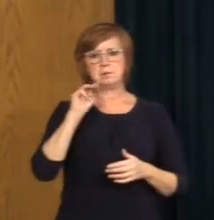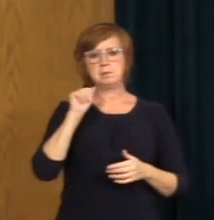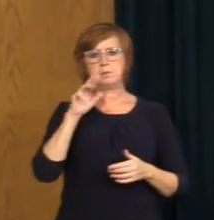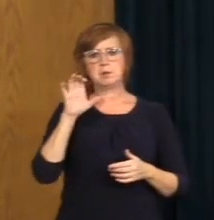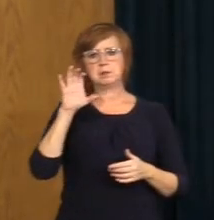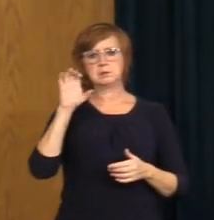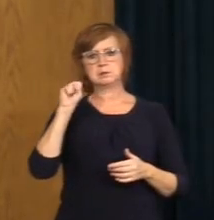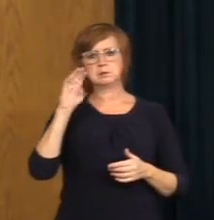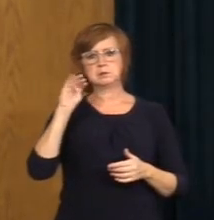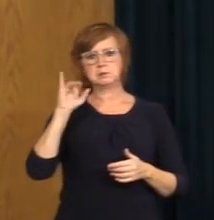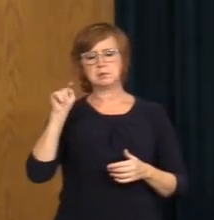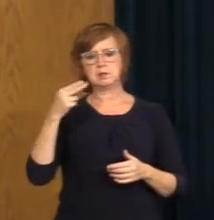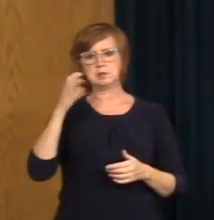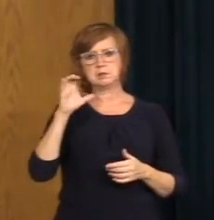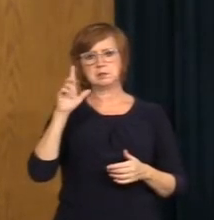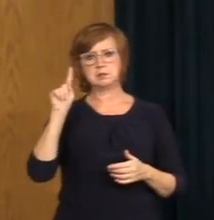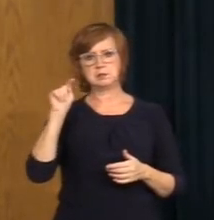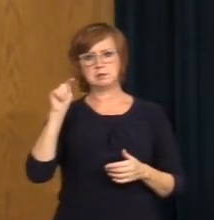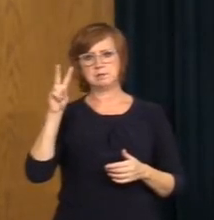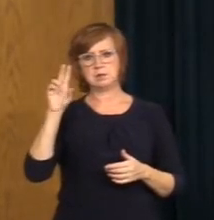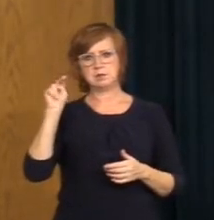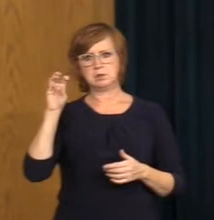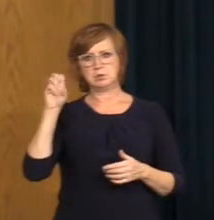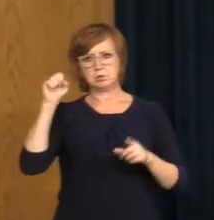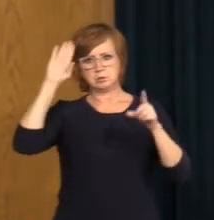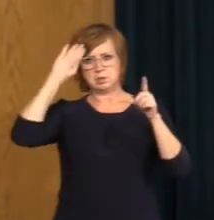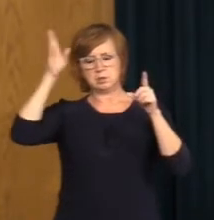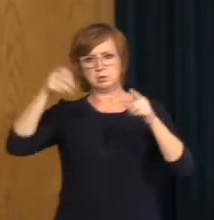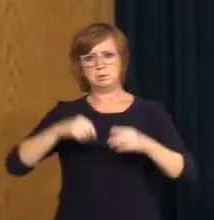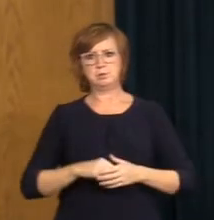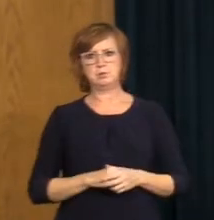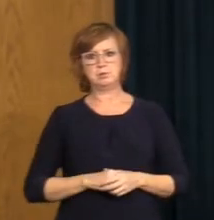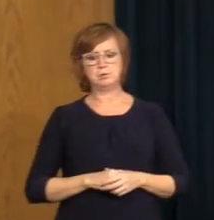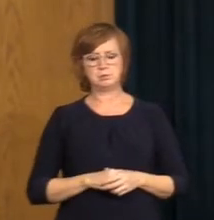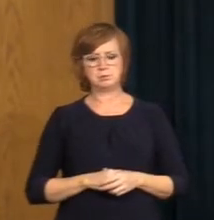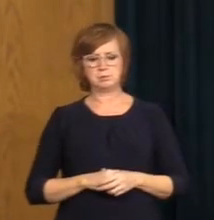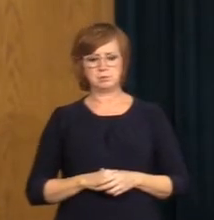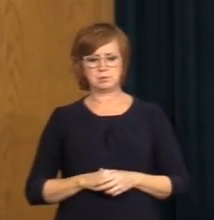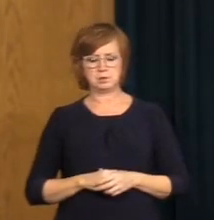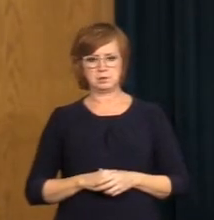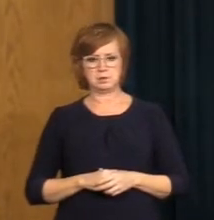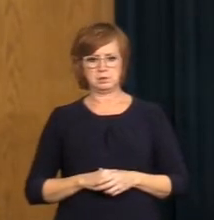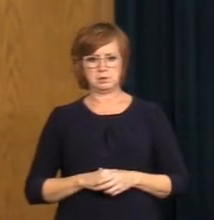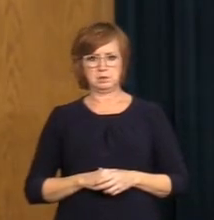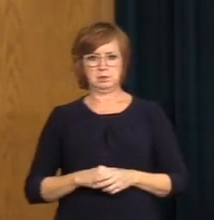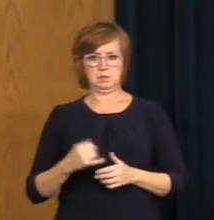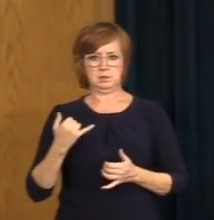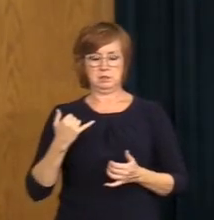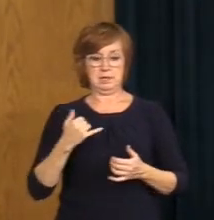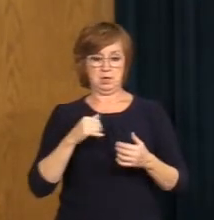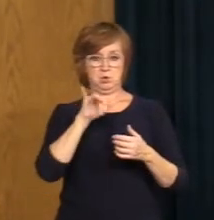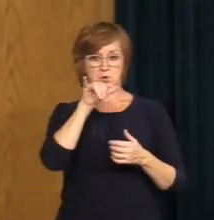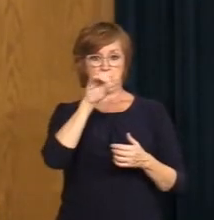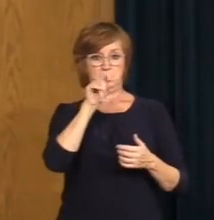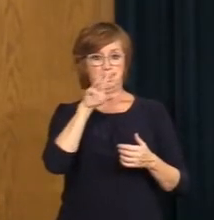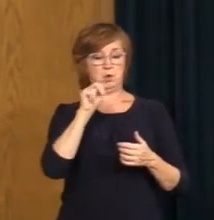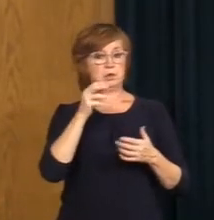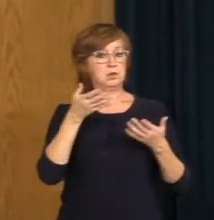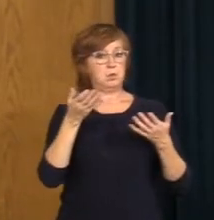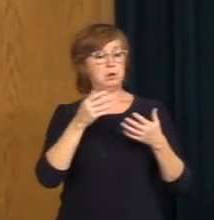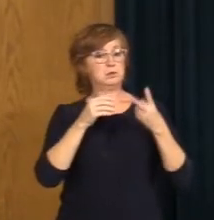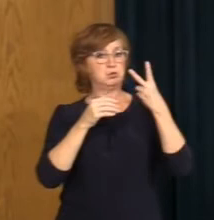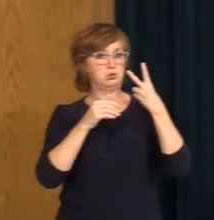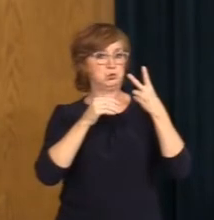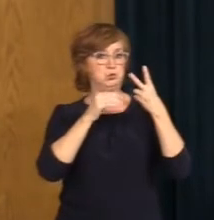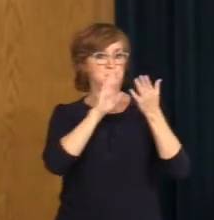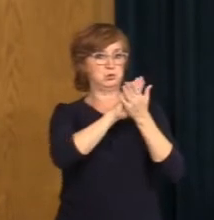Smith from CTV. Hi. With 2 schools now impacted with COVID cases in Yorkton, is